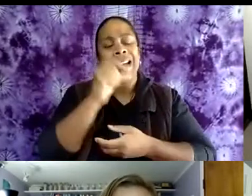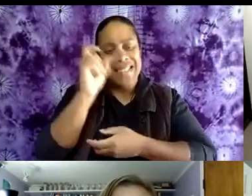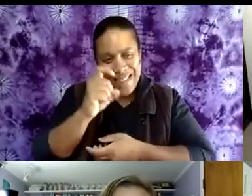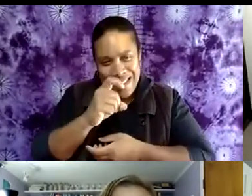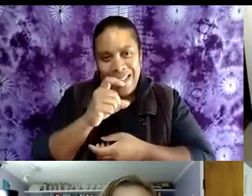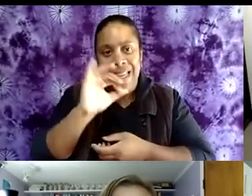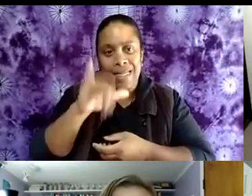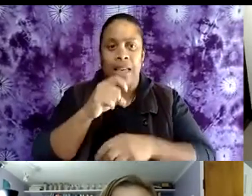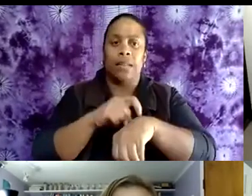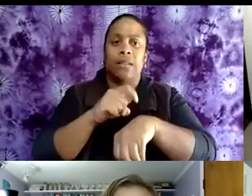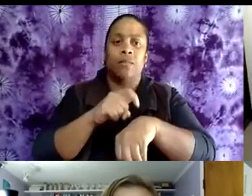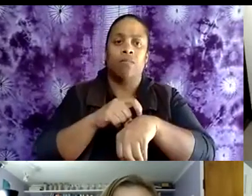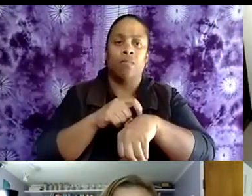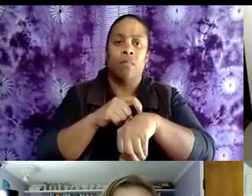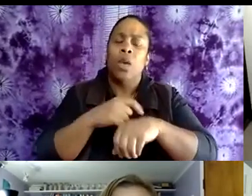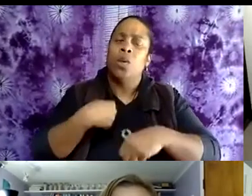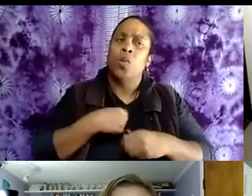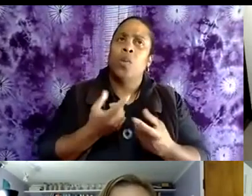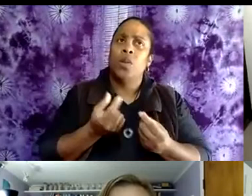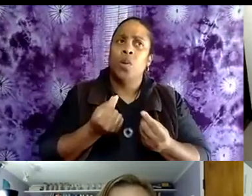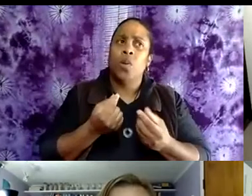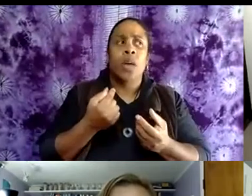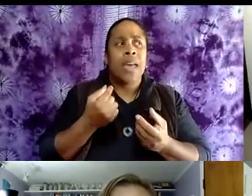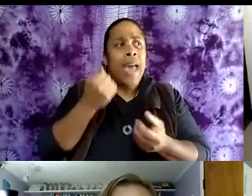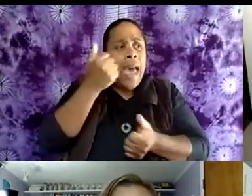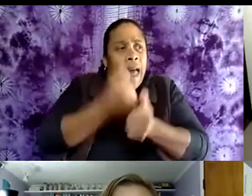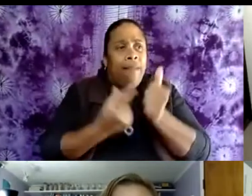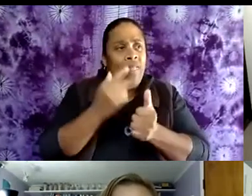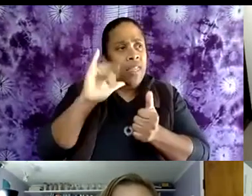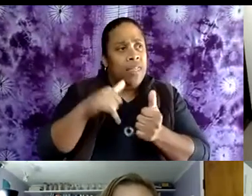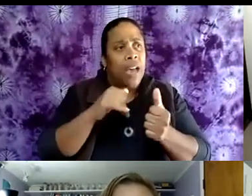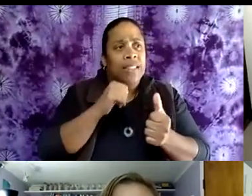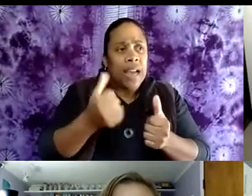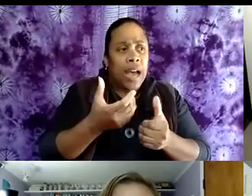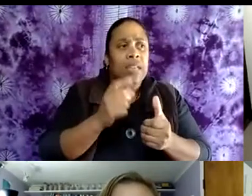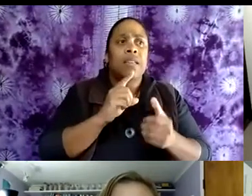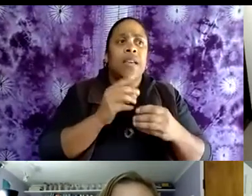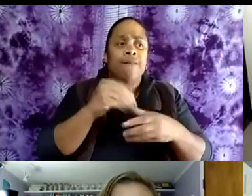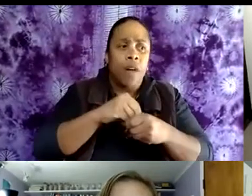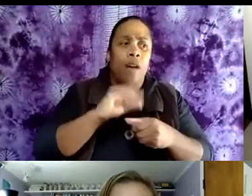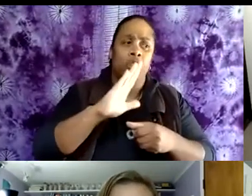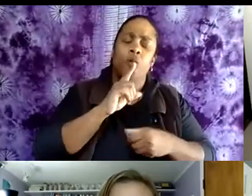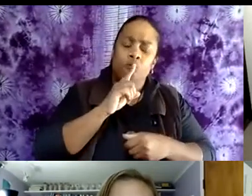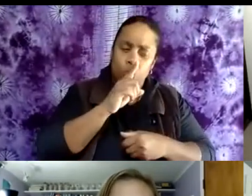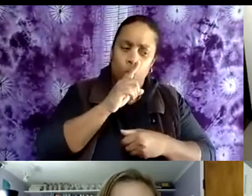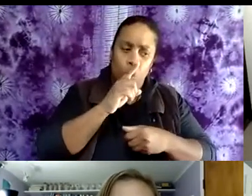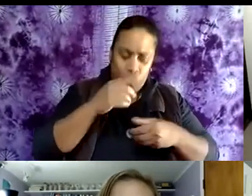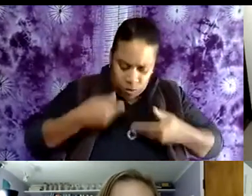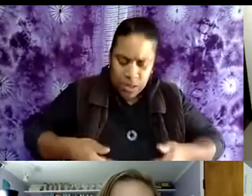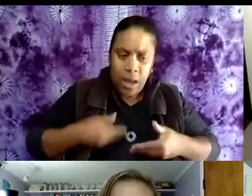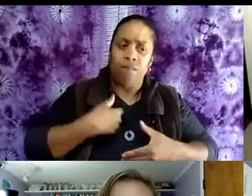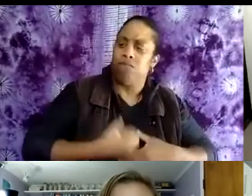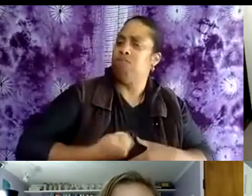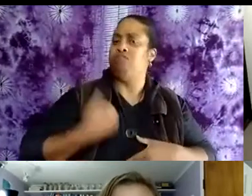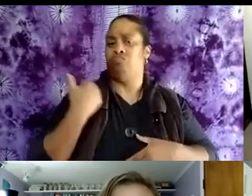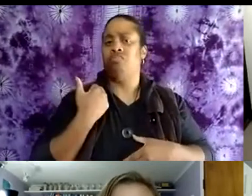session. And what we do is really get rid of everything that you're not, so that you can come in and live the life that you came here to live and be